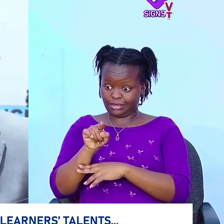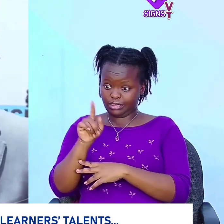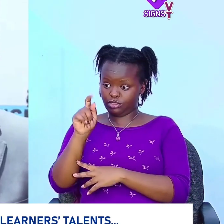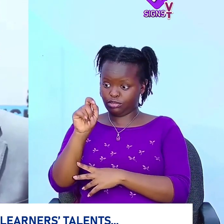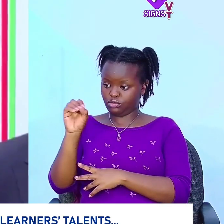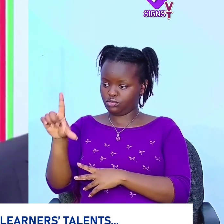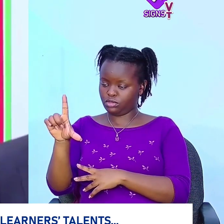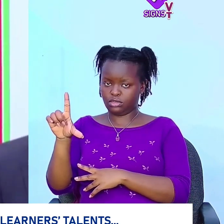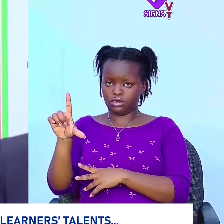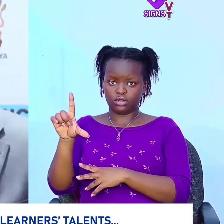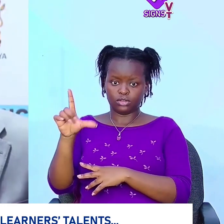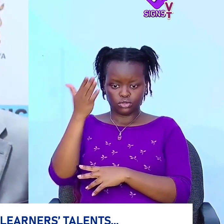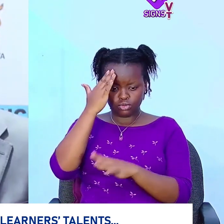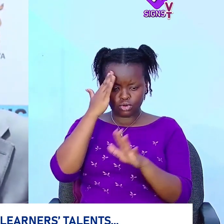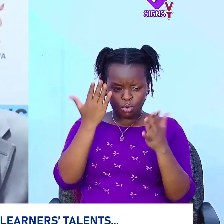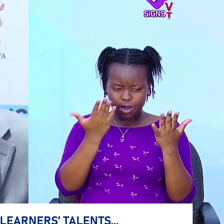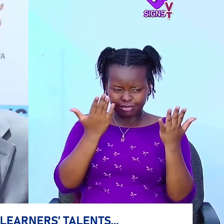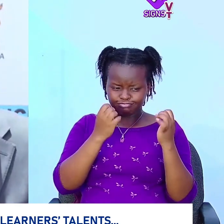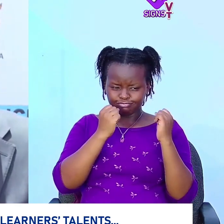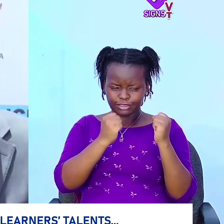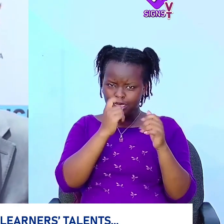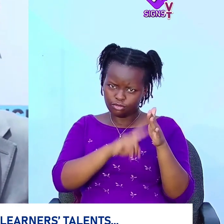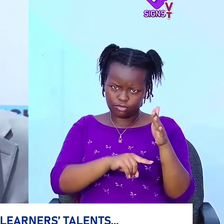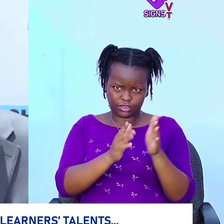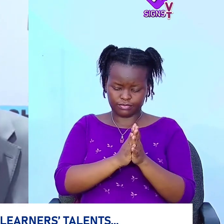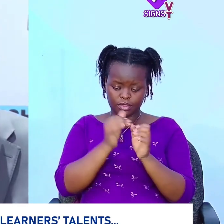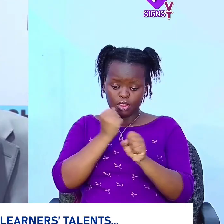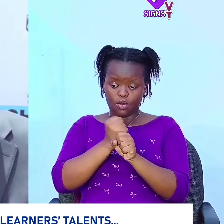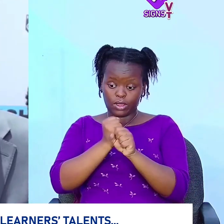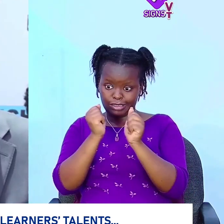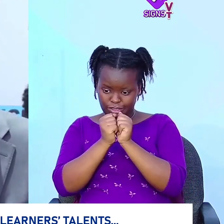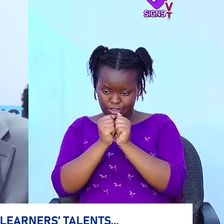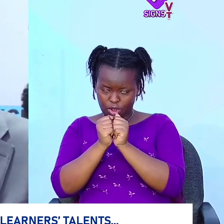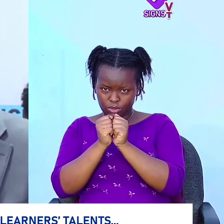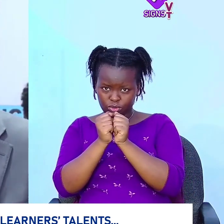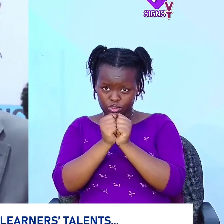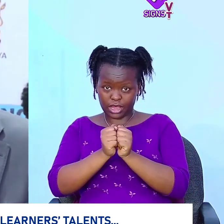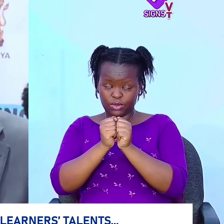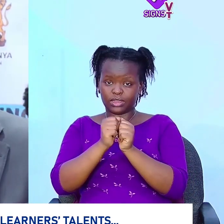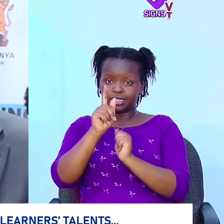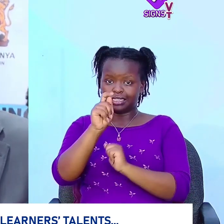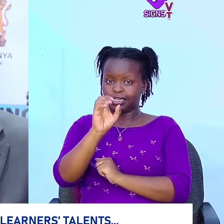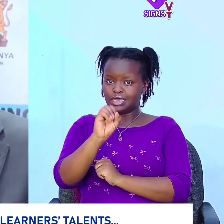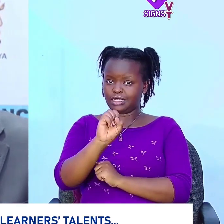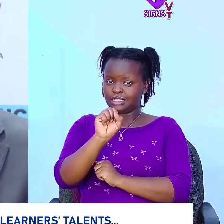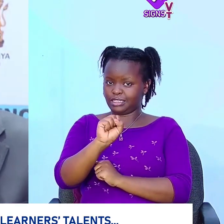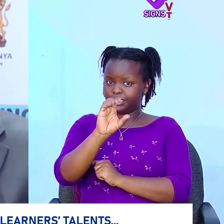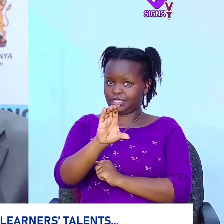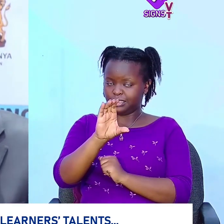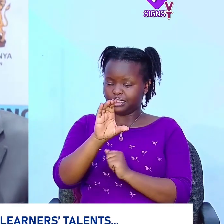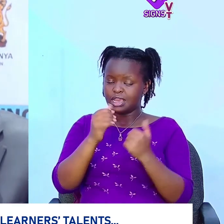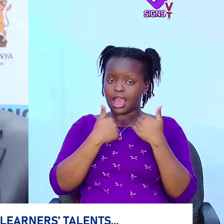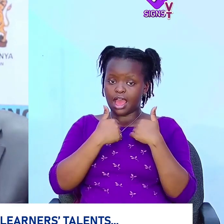identify what strengths they have. We are working very closely with the Teacher Service Commission to ensure that we retool teachers also on